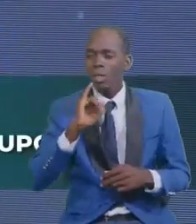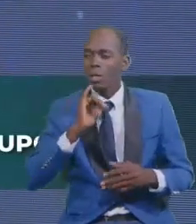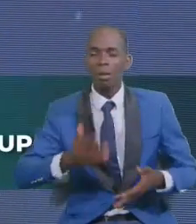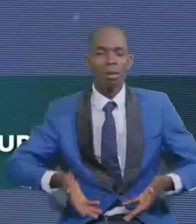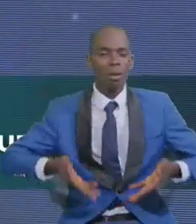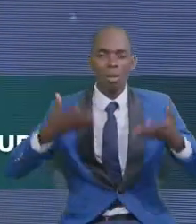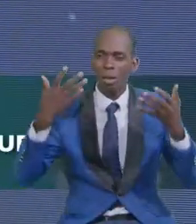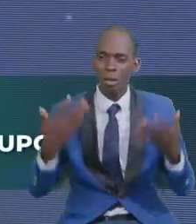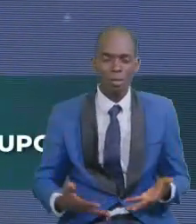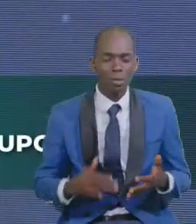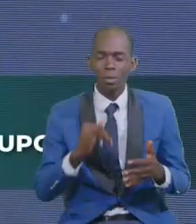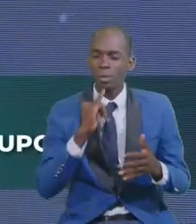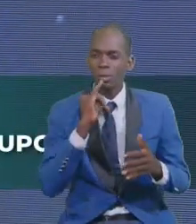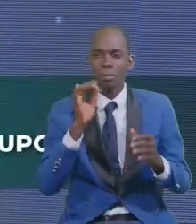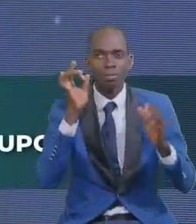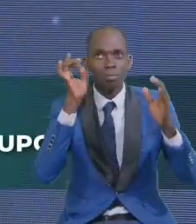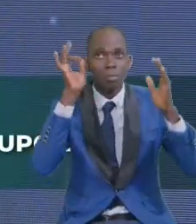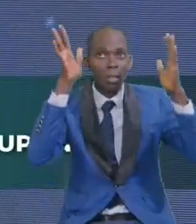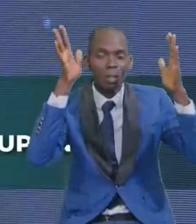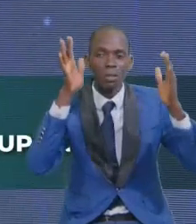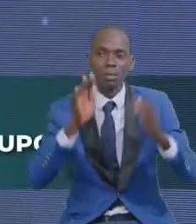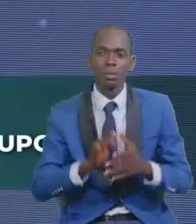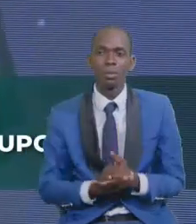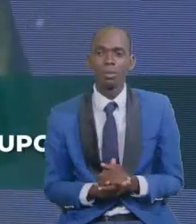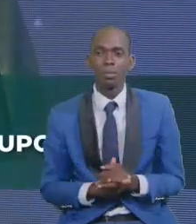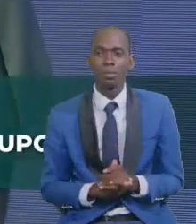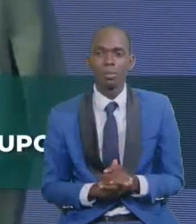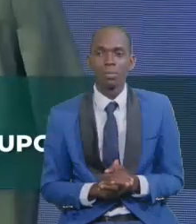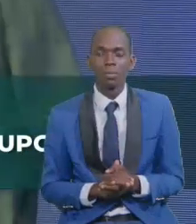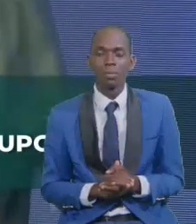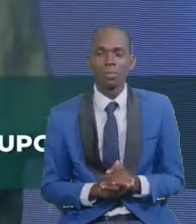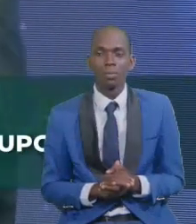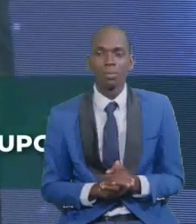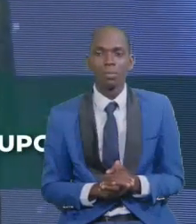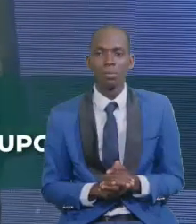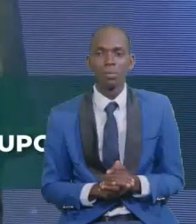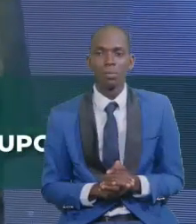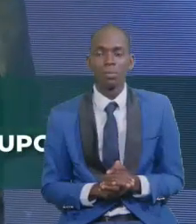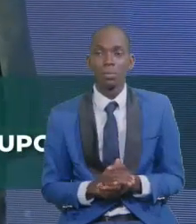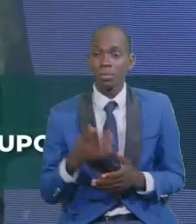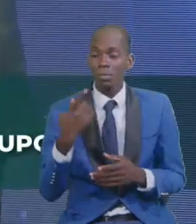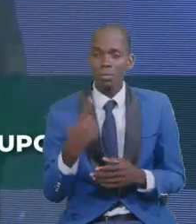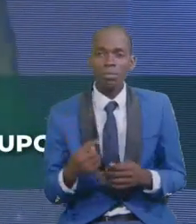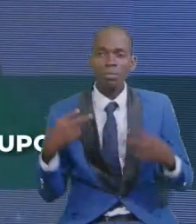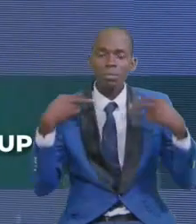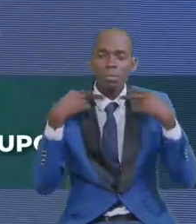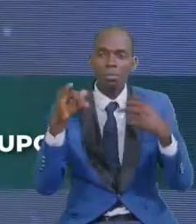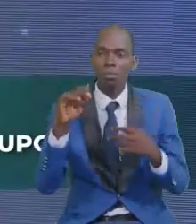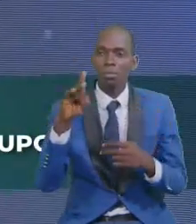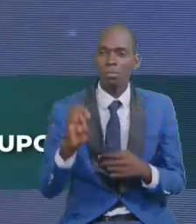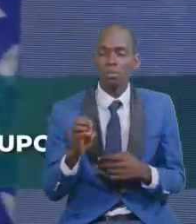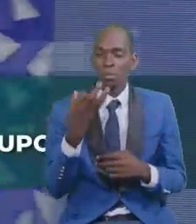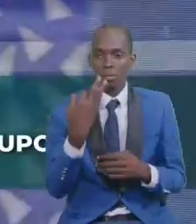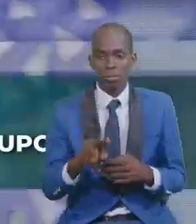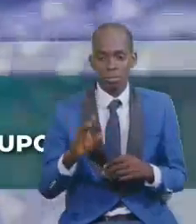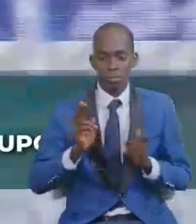is terrible. The yoke of man that they put